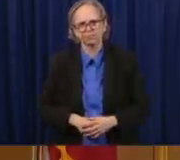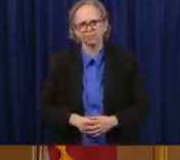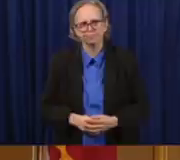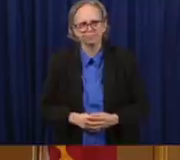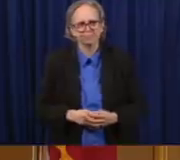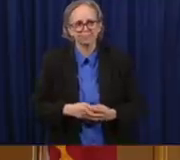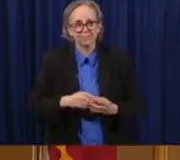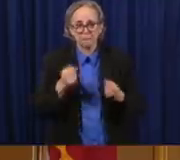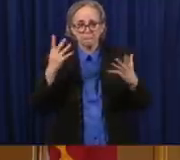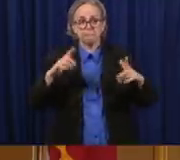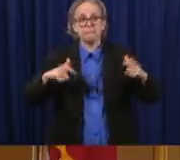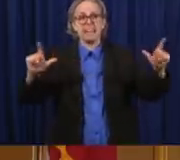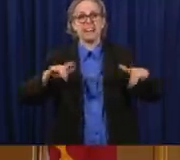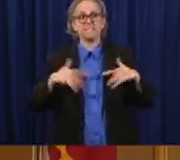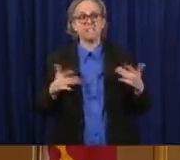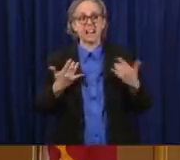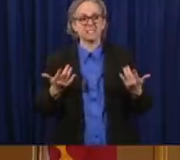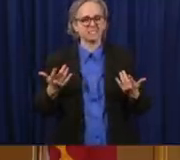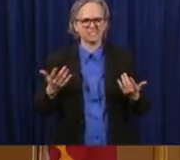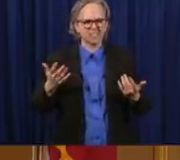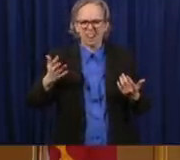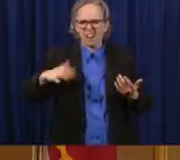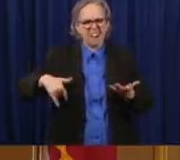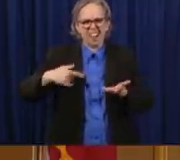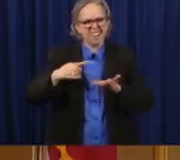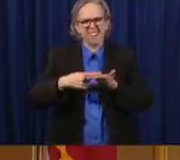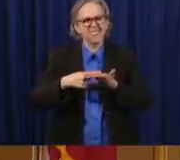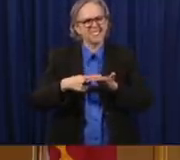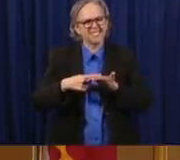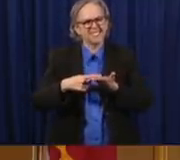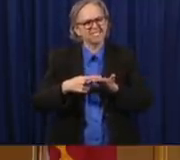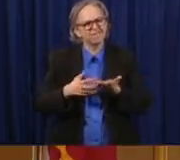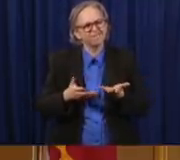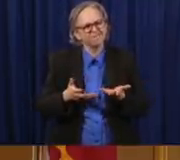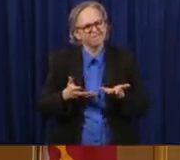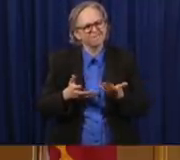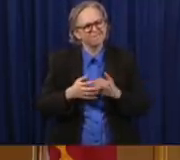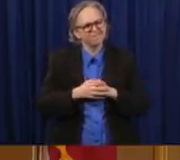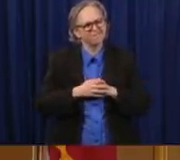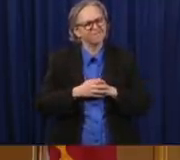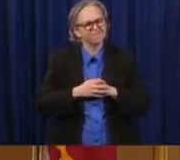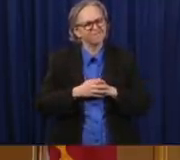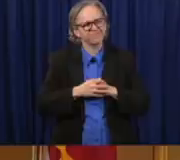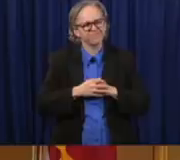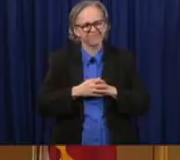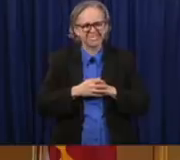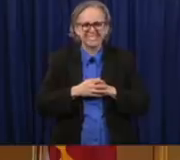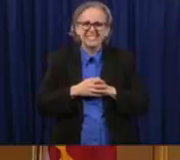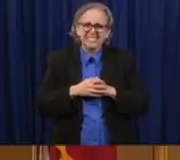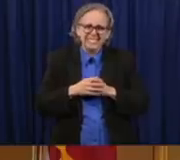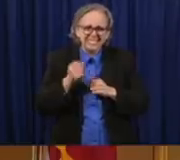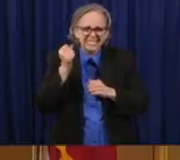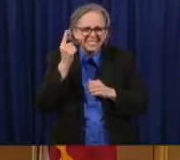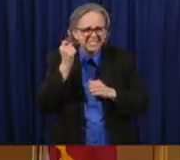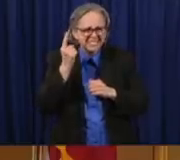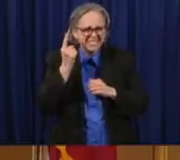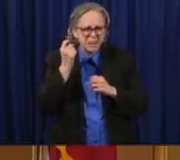not even that big events, where we are mixing together